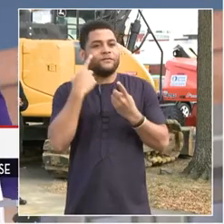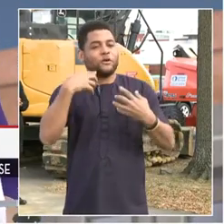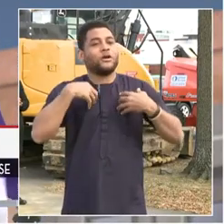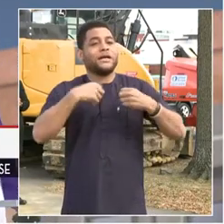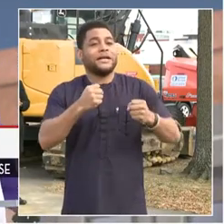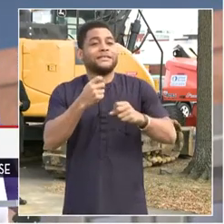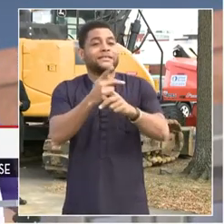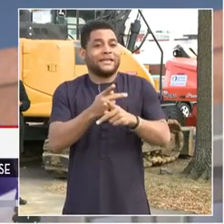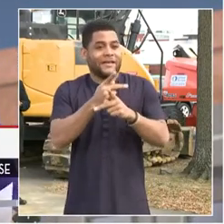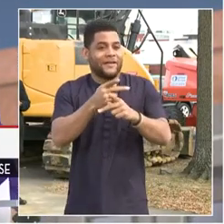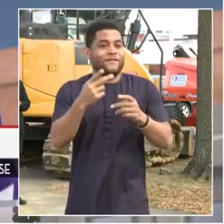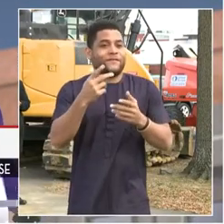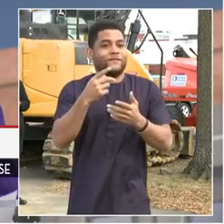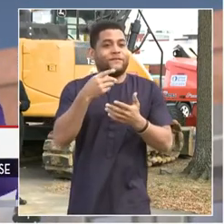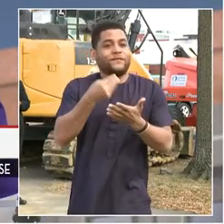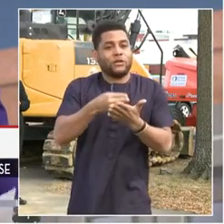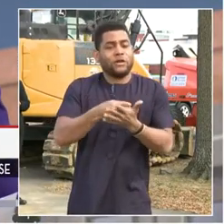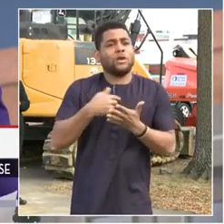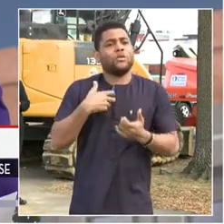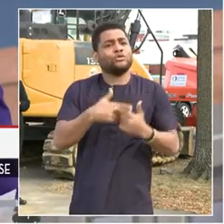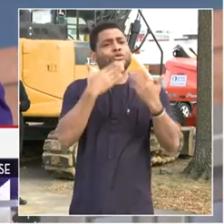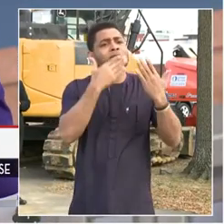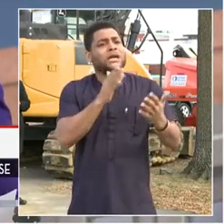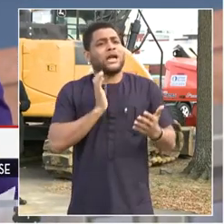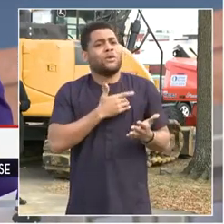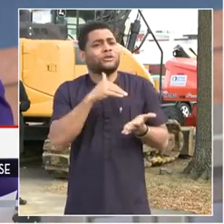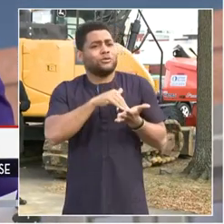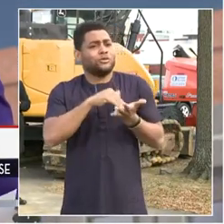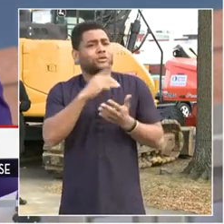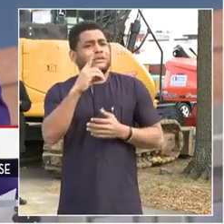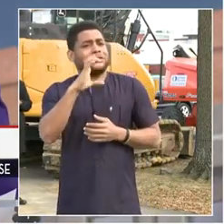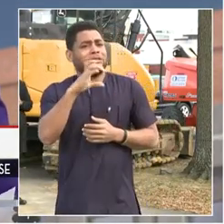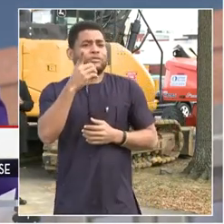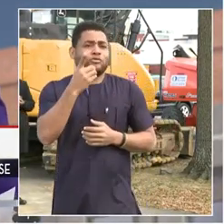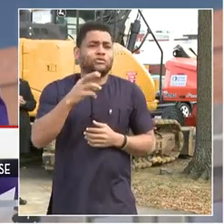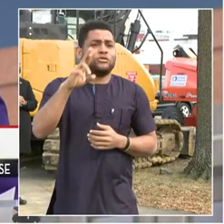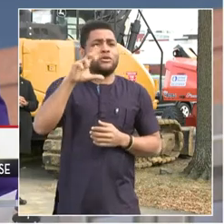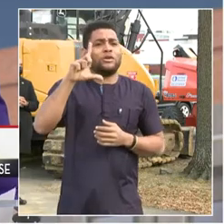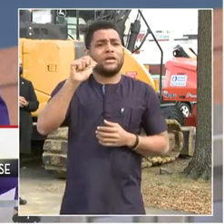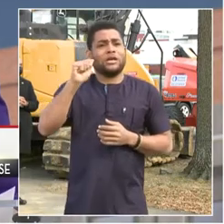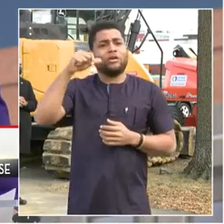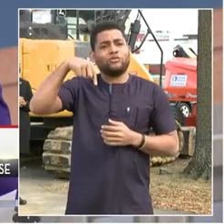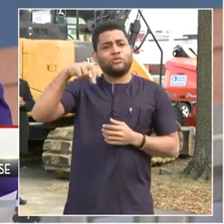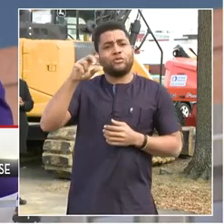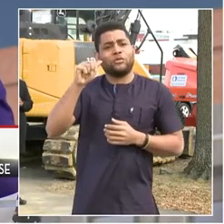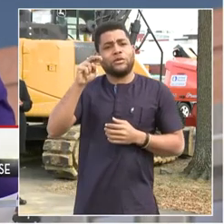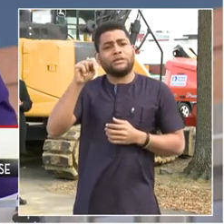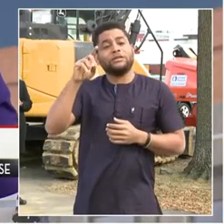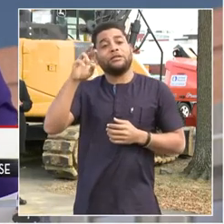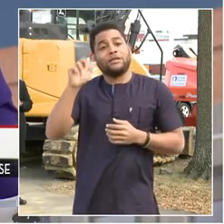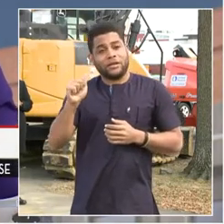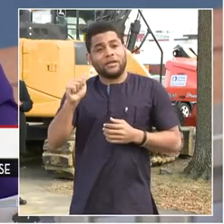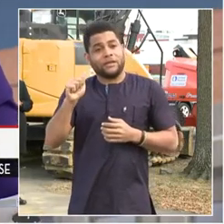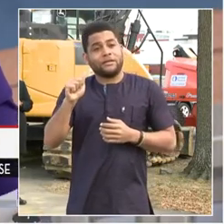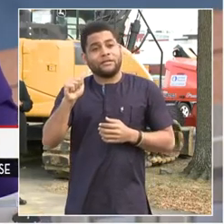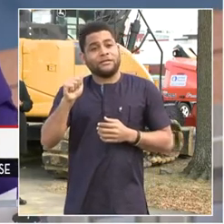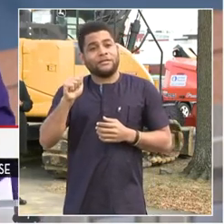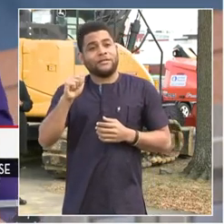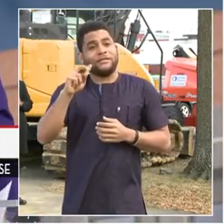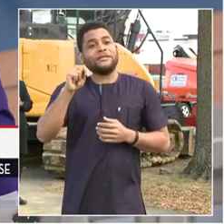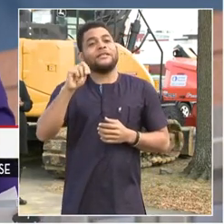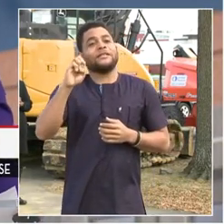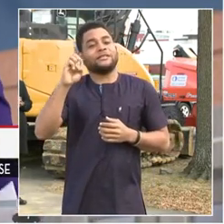to thank our doctor, DC's Dr. LaQuandra Nesbitt. Thank you, Dr. Nesbitt.